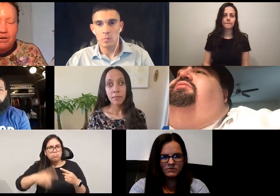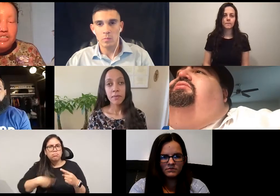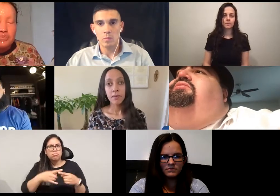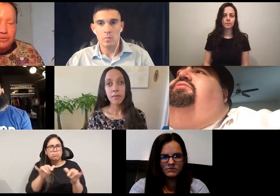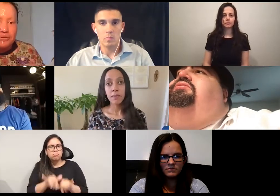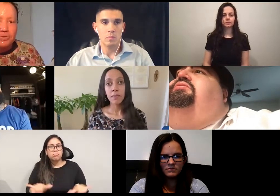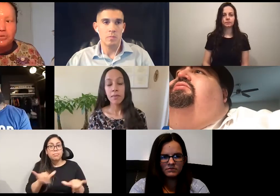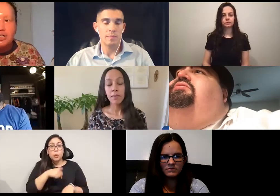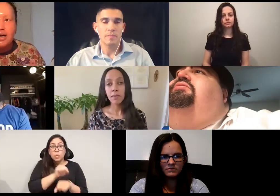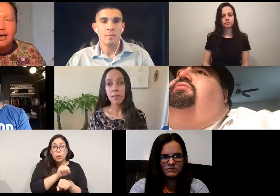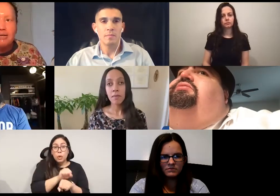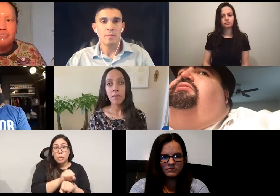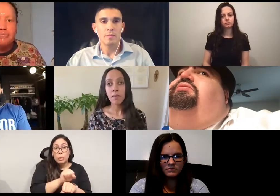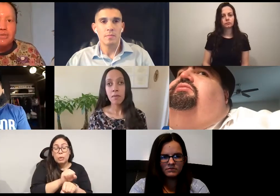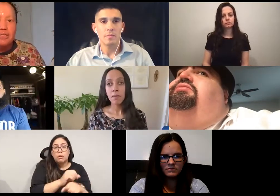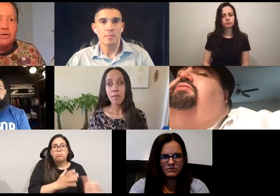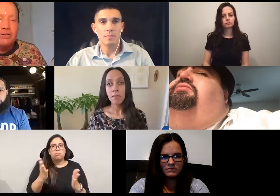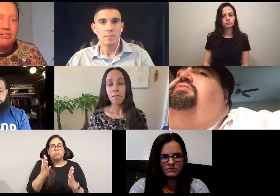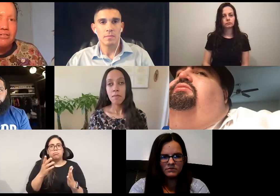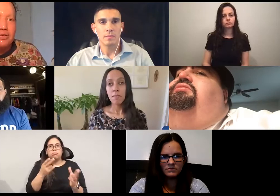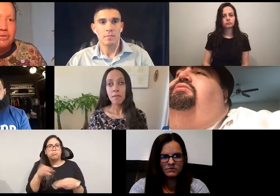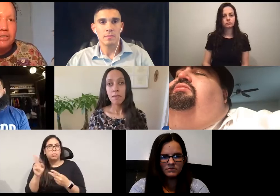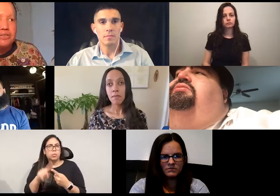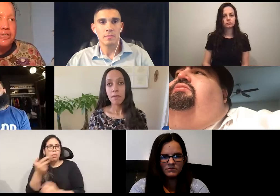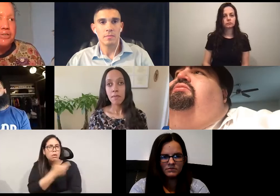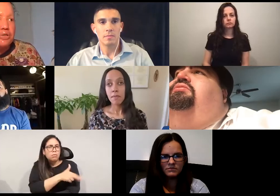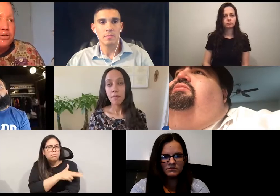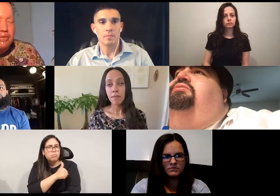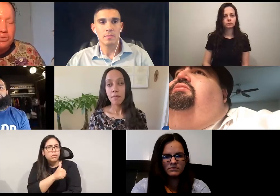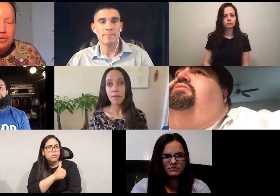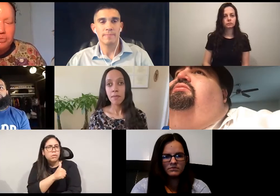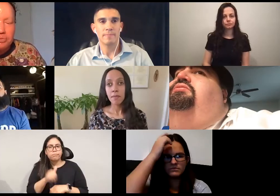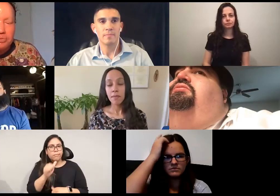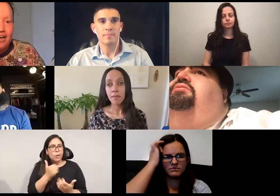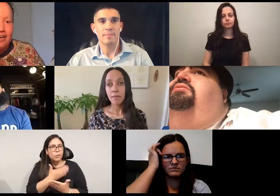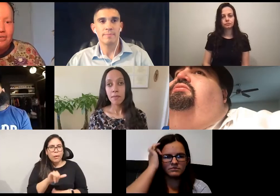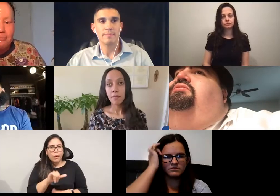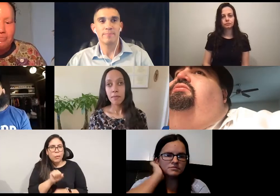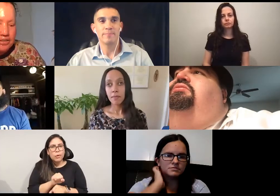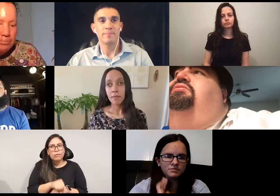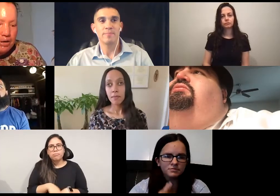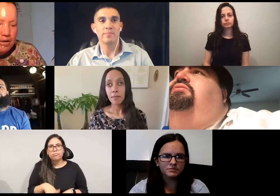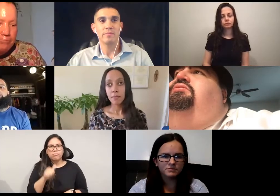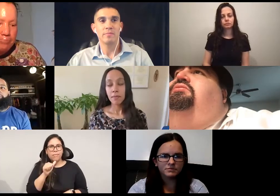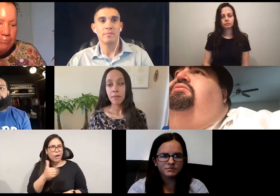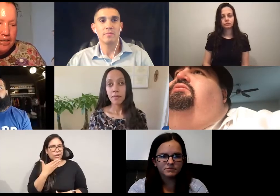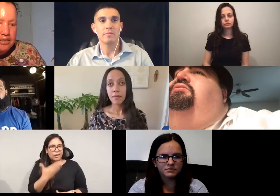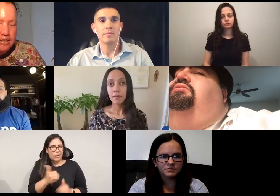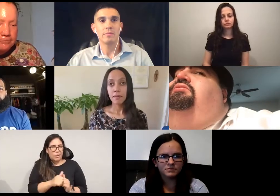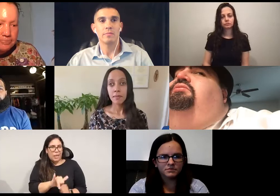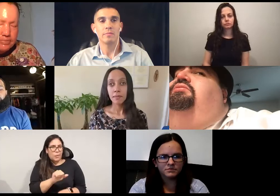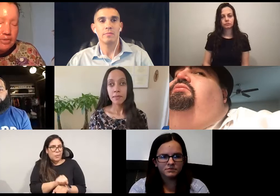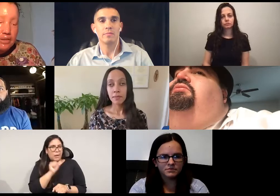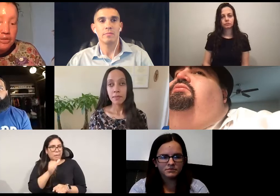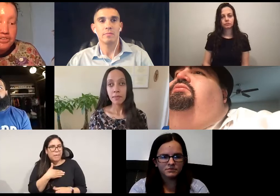in hospital or not enjoying the work, not being good at the work. And I remember talking to my